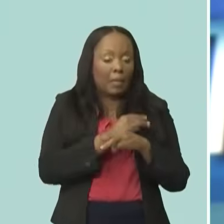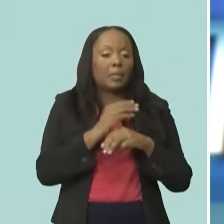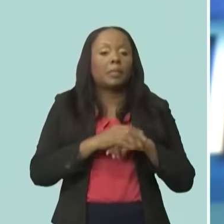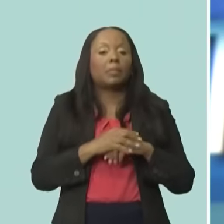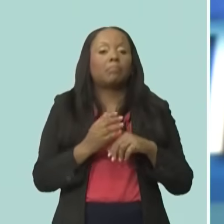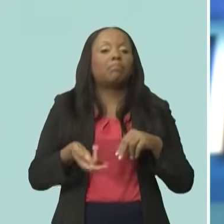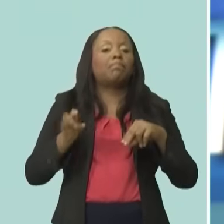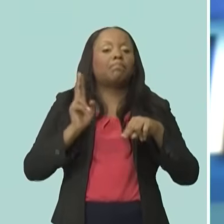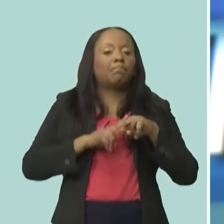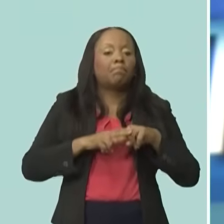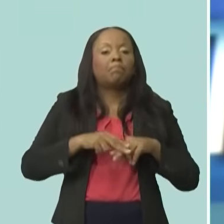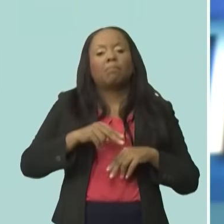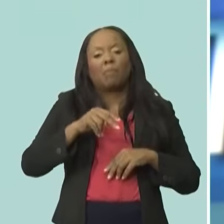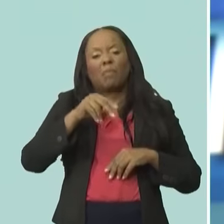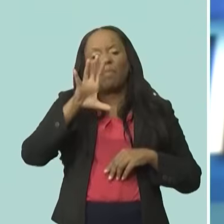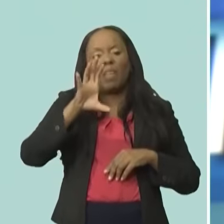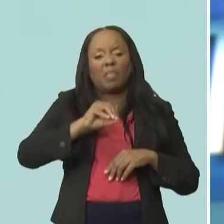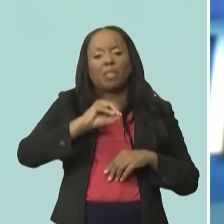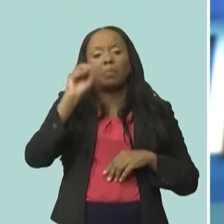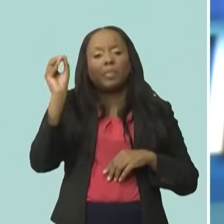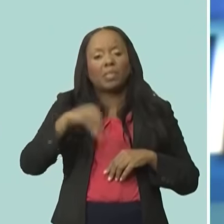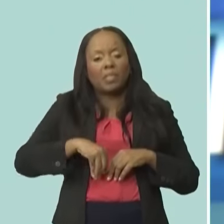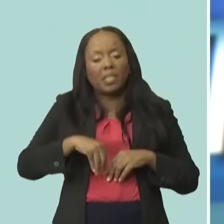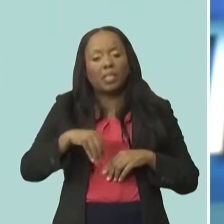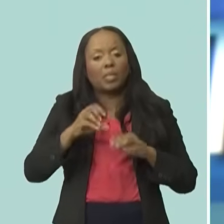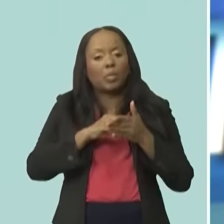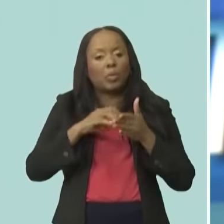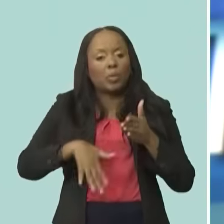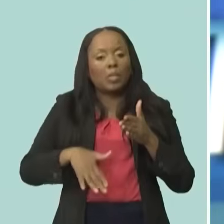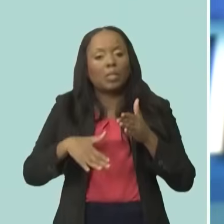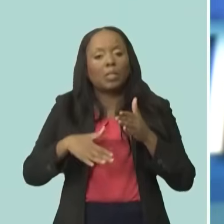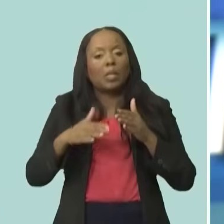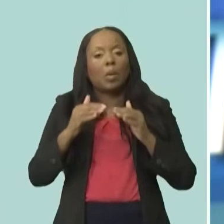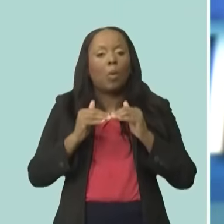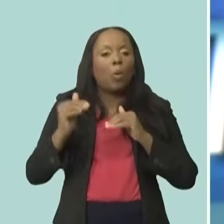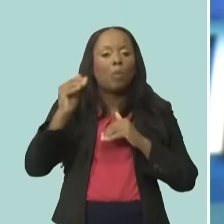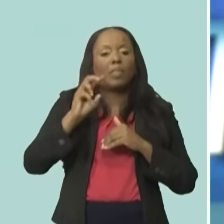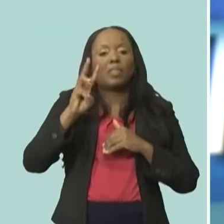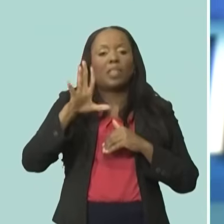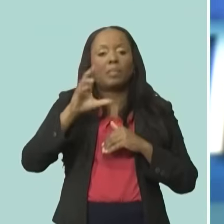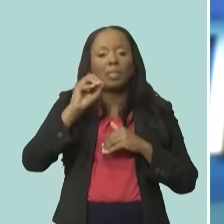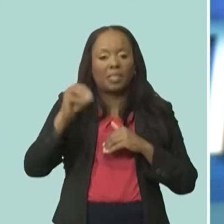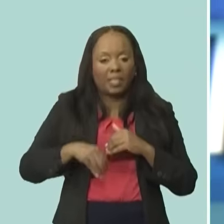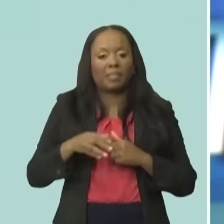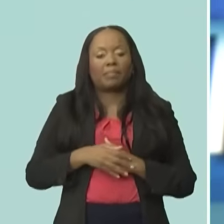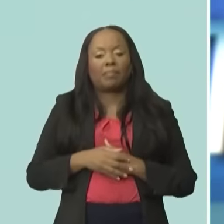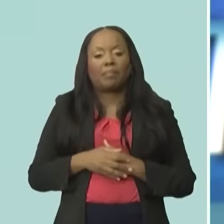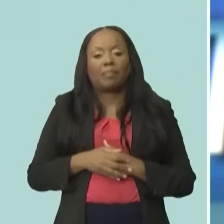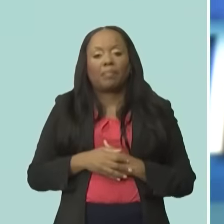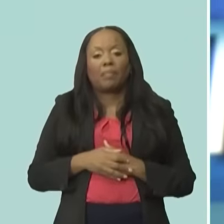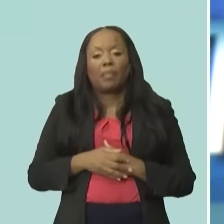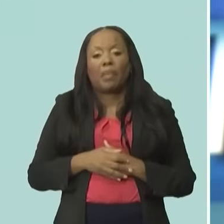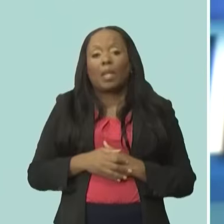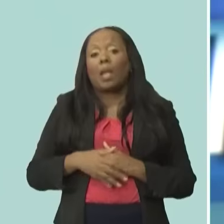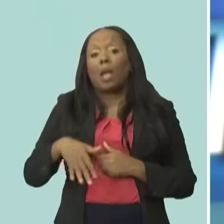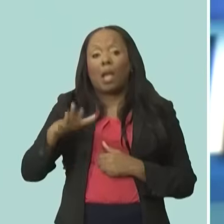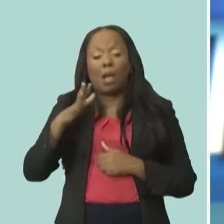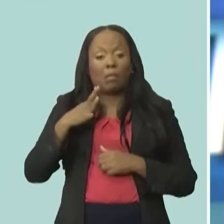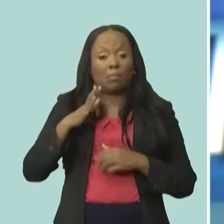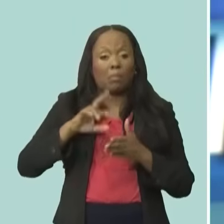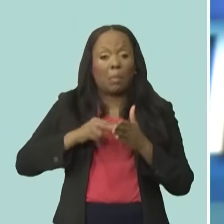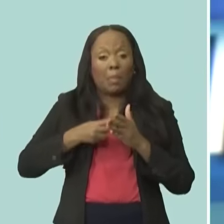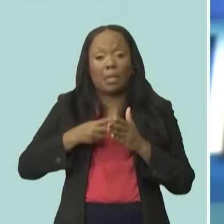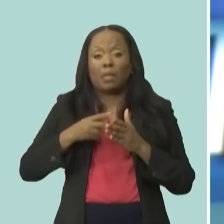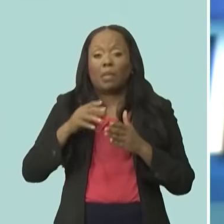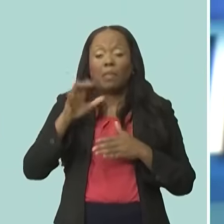an increase in the number of students scoring above 50%, with 65% of the students scoring 50 or more